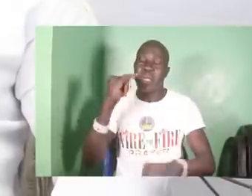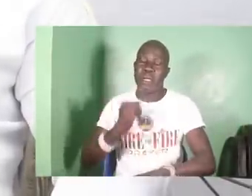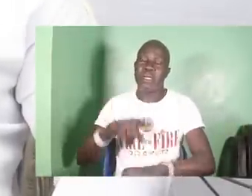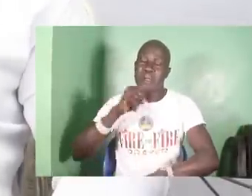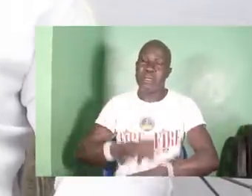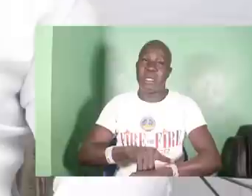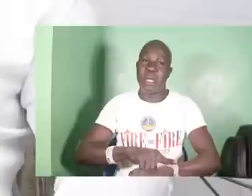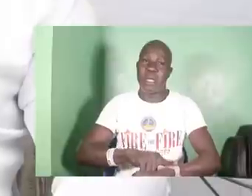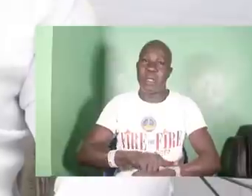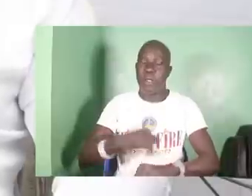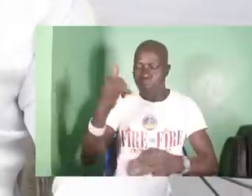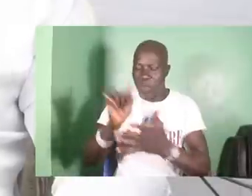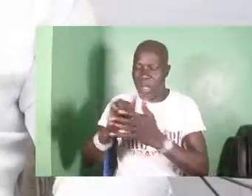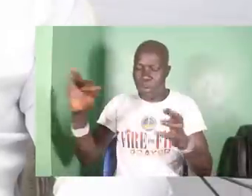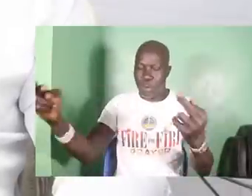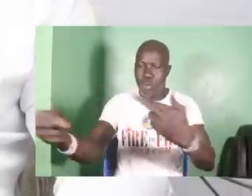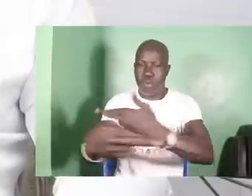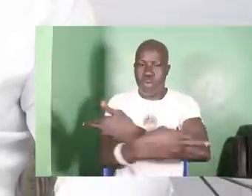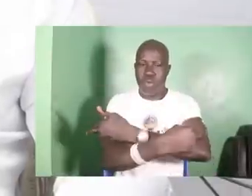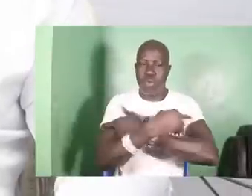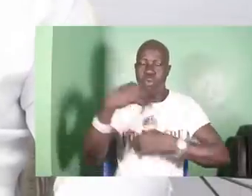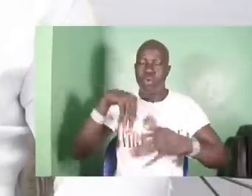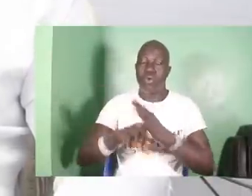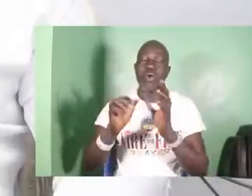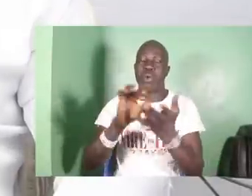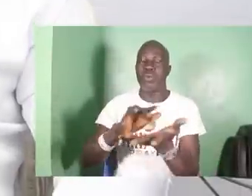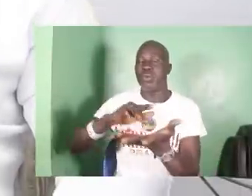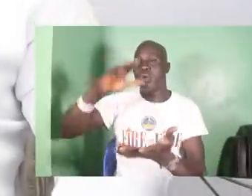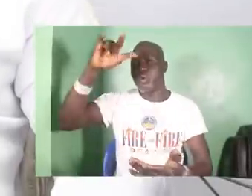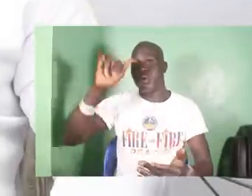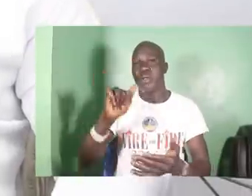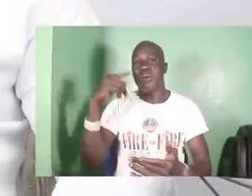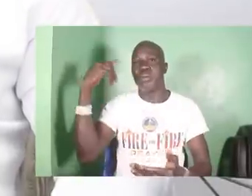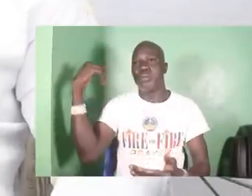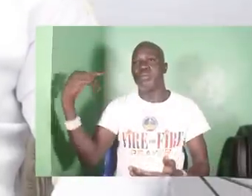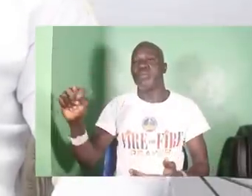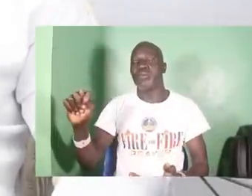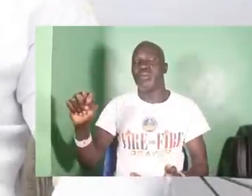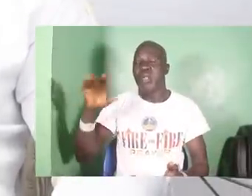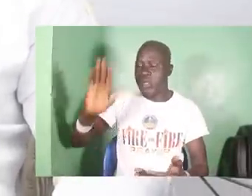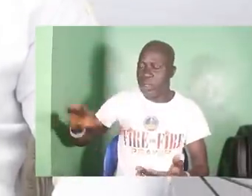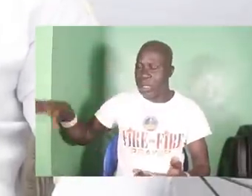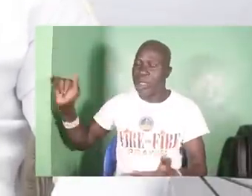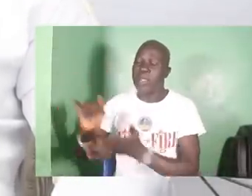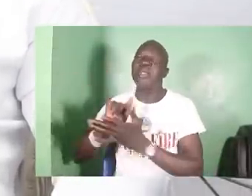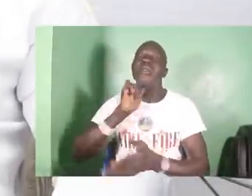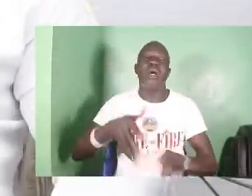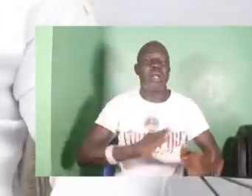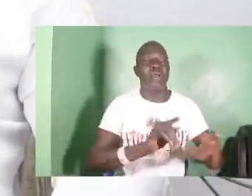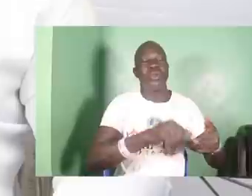time. That it's time for you to enter the room of your glory. That your child is saying you will not